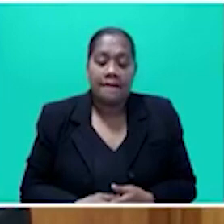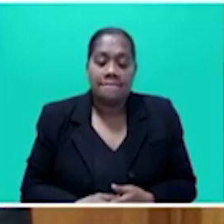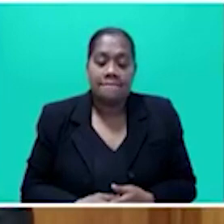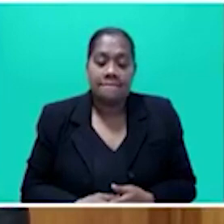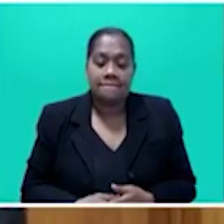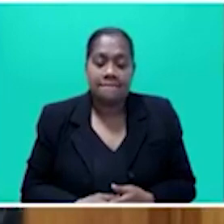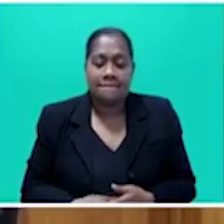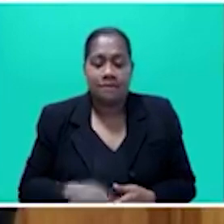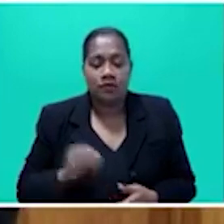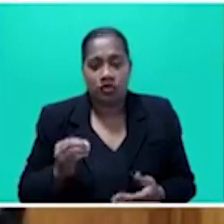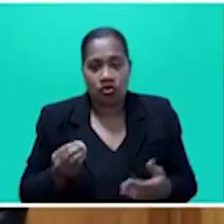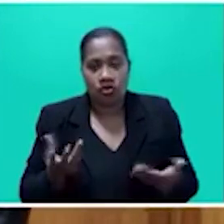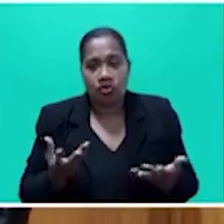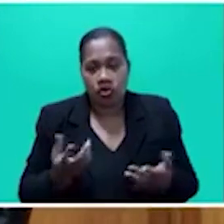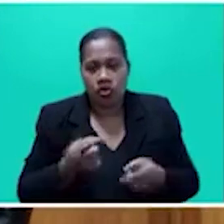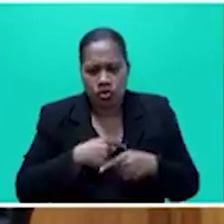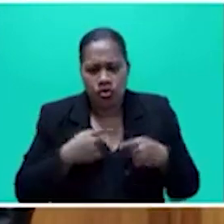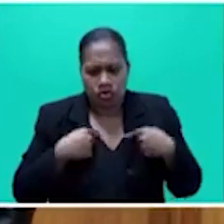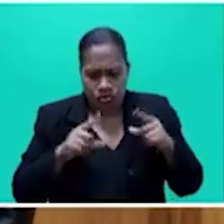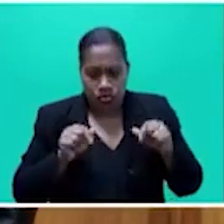let's do this, but be careful